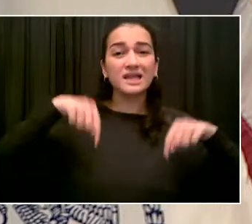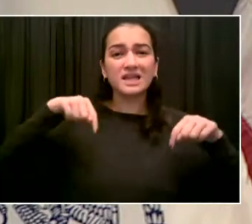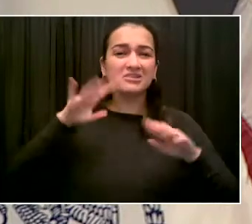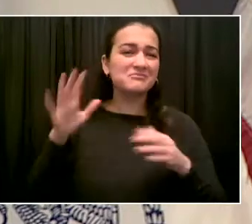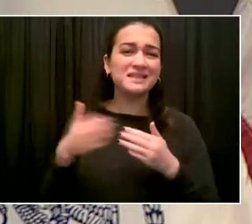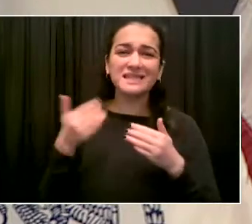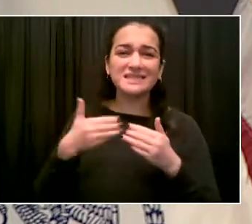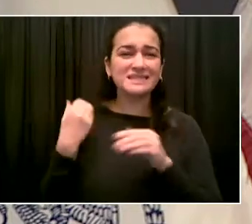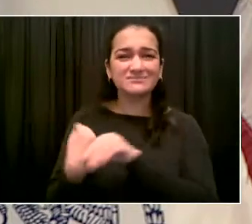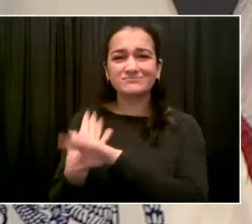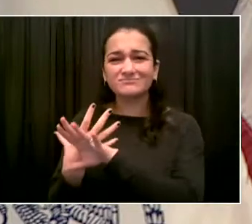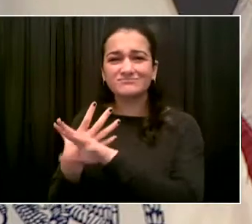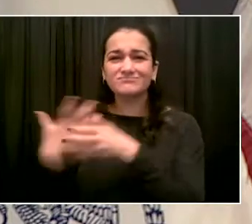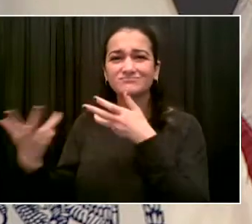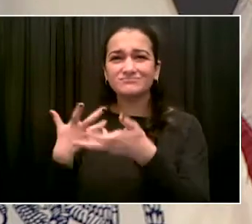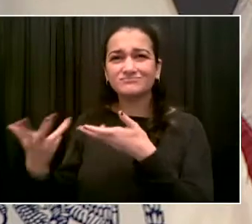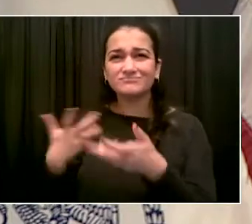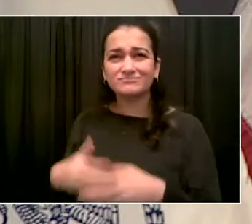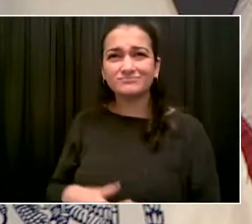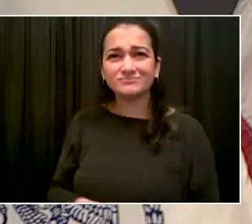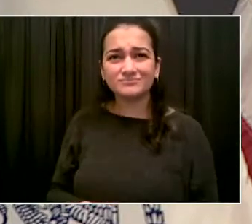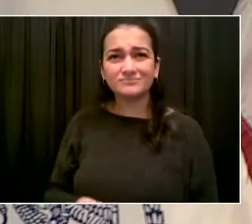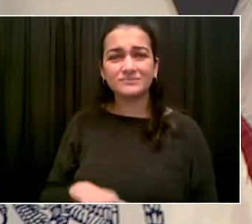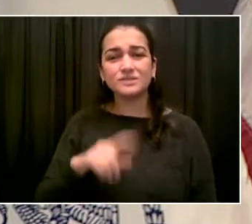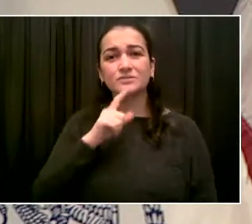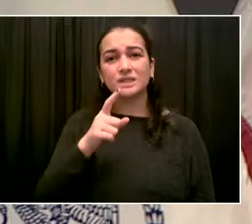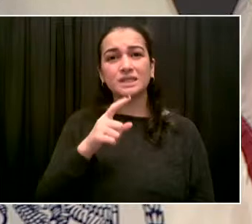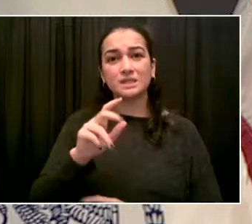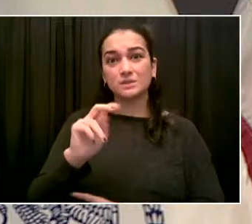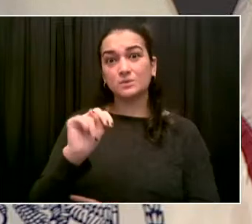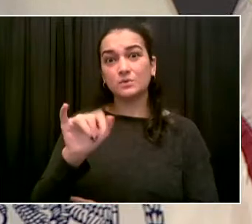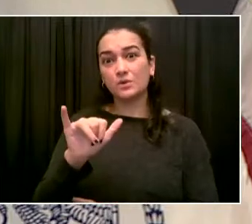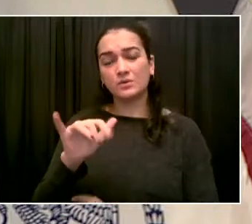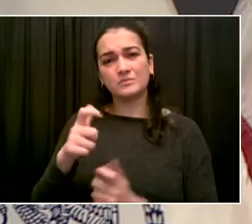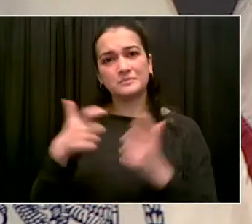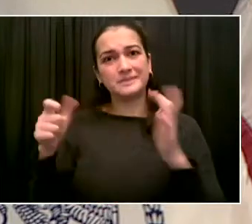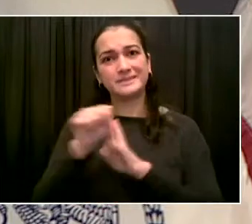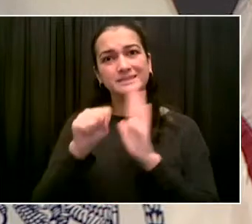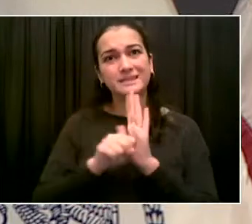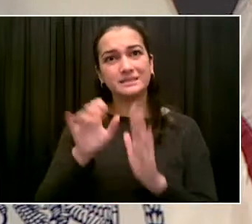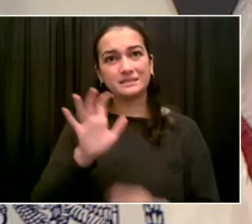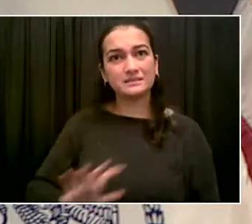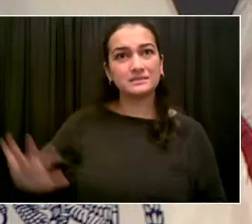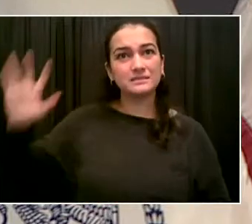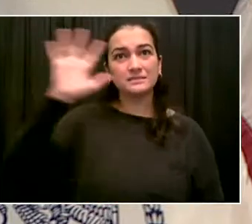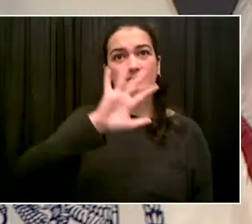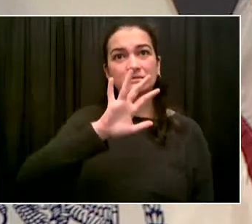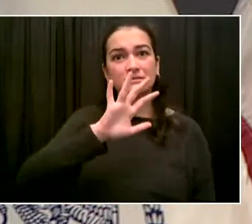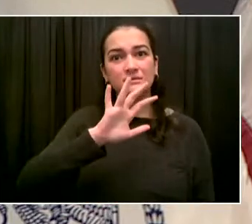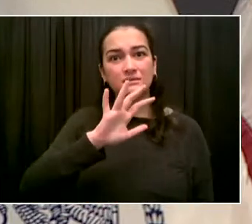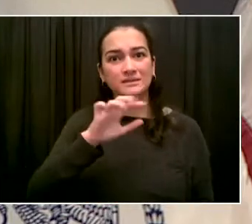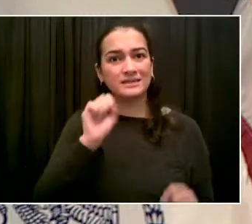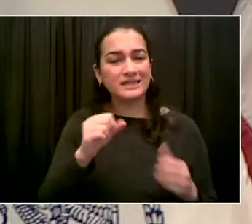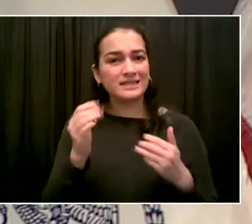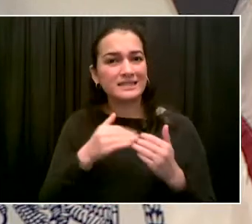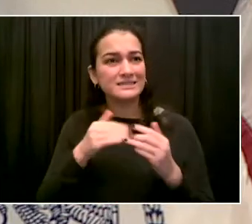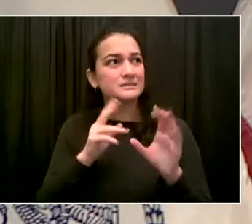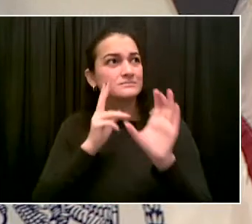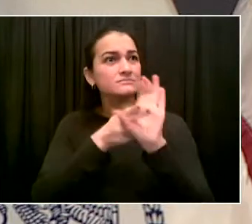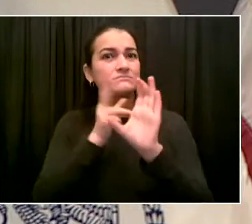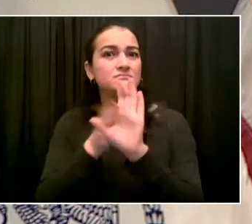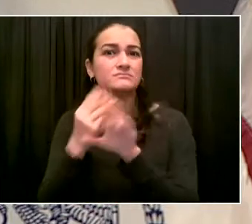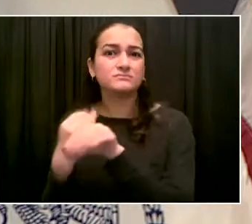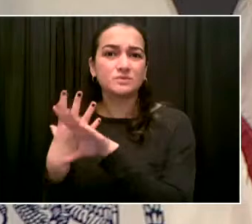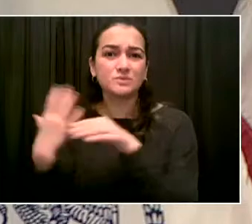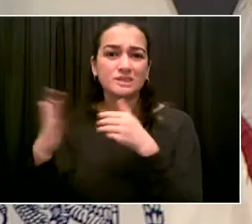to focus on is what's the best way to do things. I think what we've been doing lately really works because we're able to bring in voices from